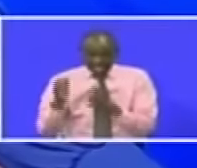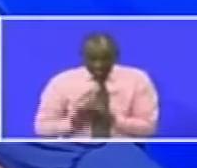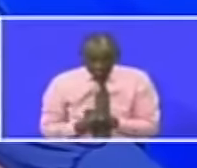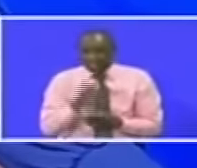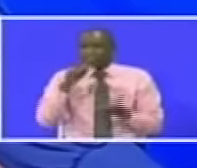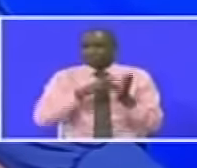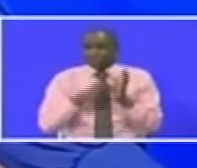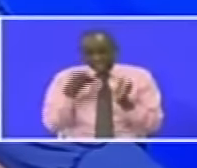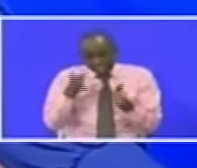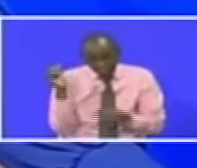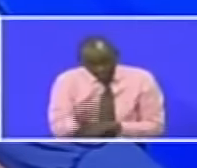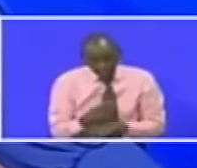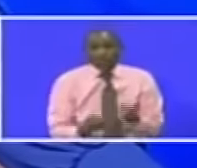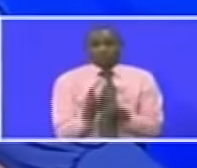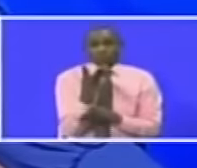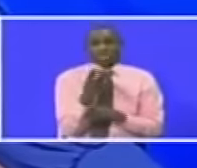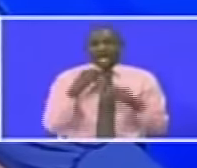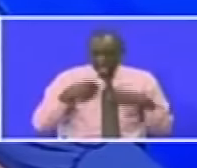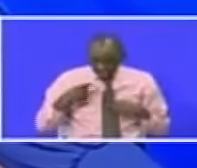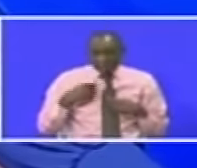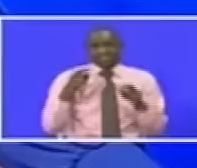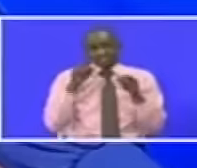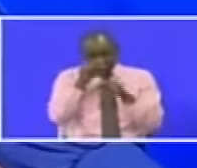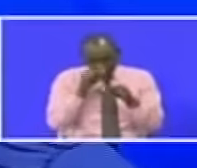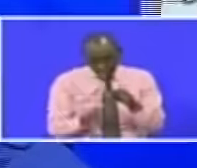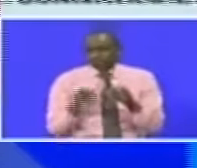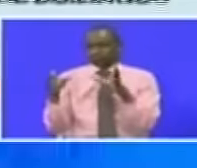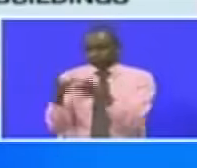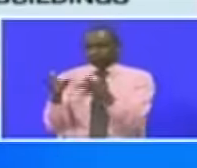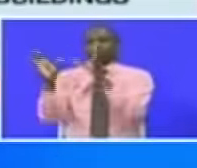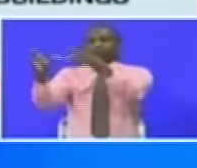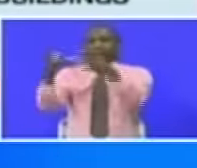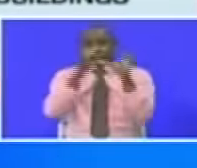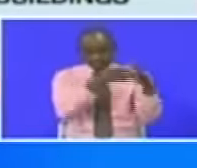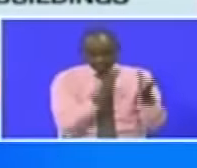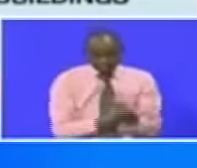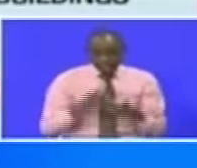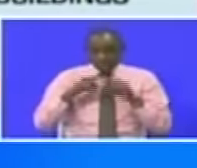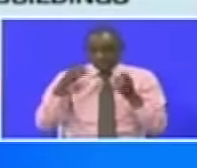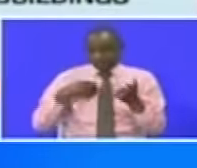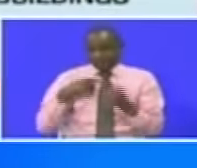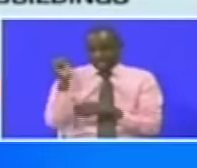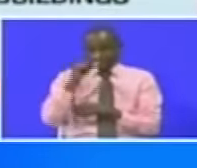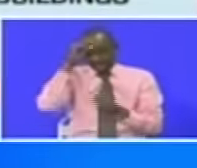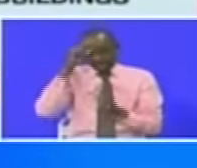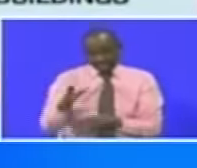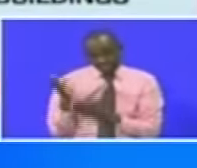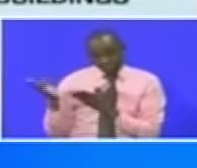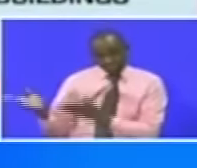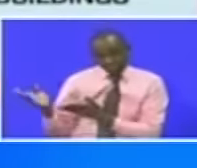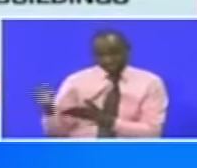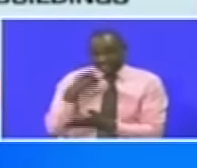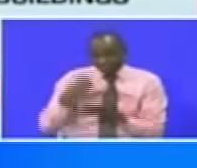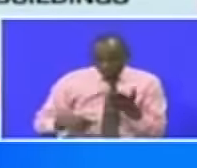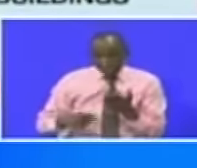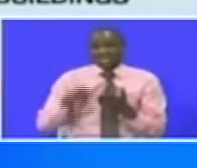is due this month and will see the city divided into sub-center systems. A statement signed by Nairobi Governor Dr. Evans Kidero